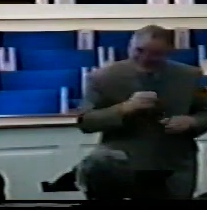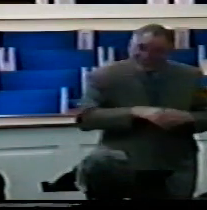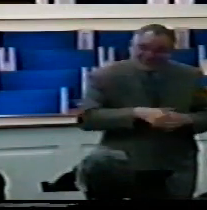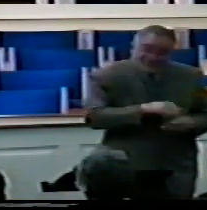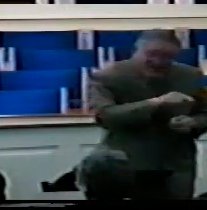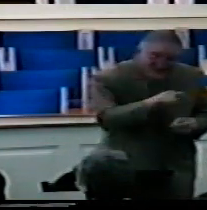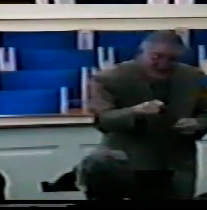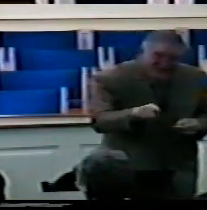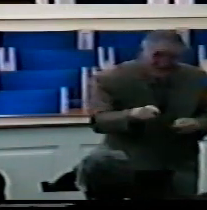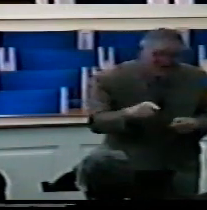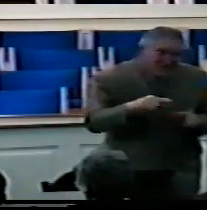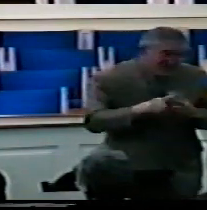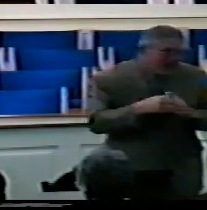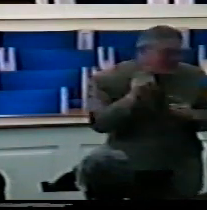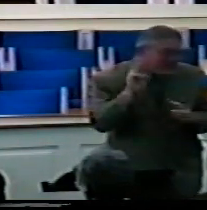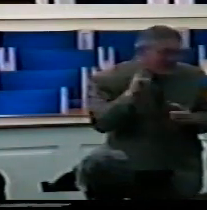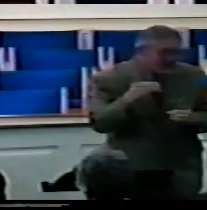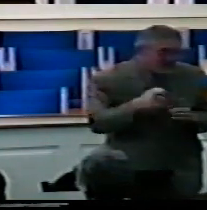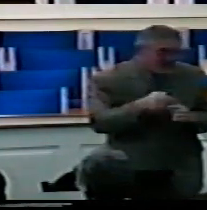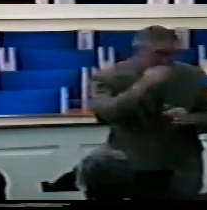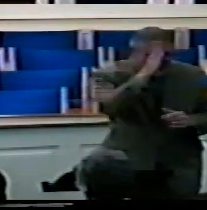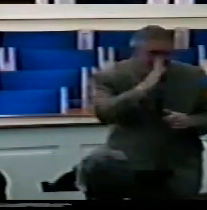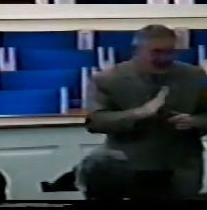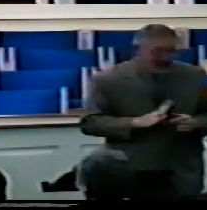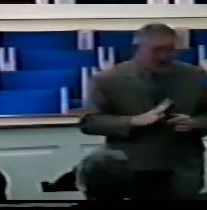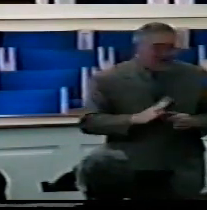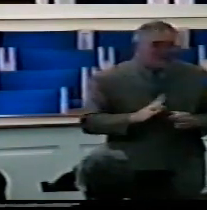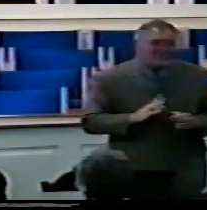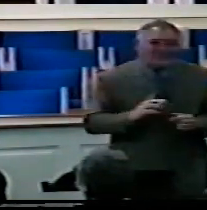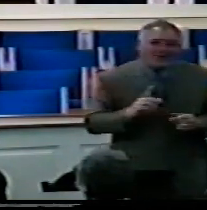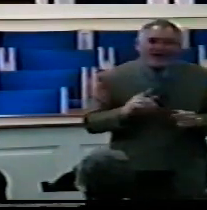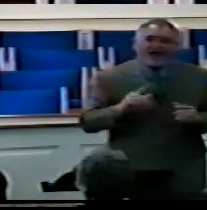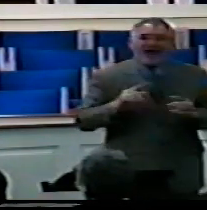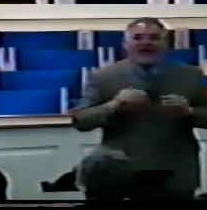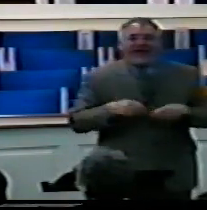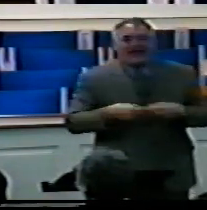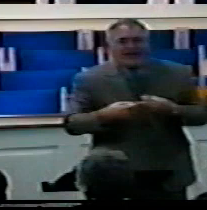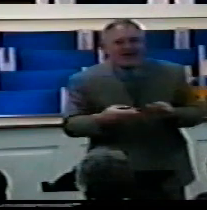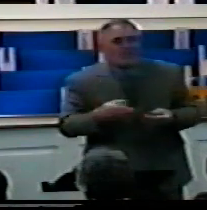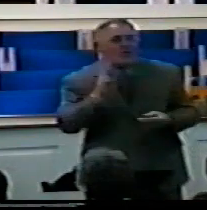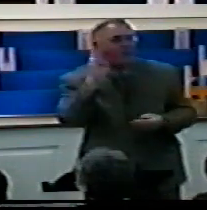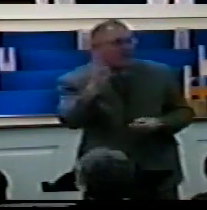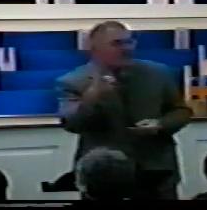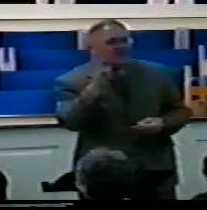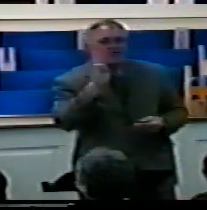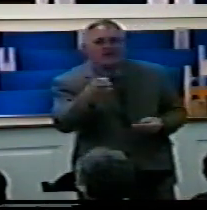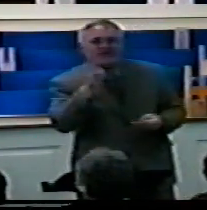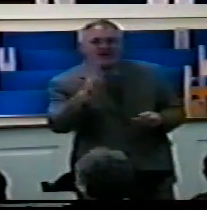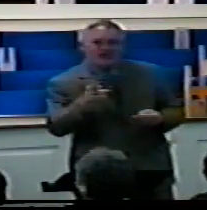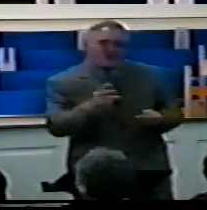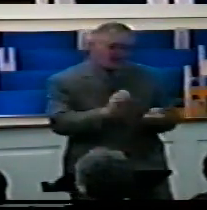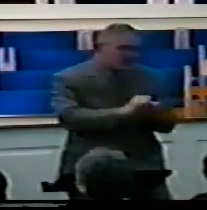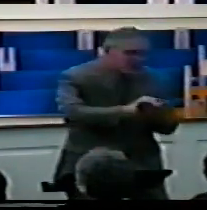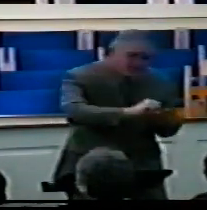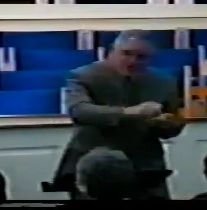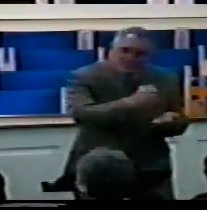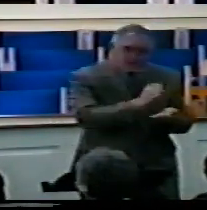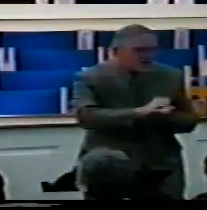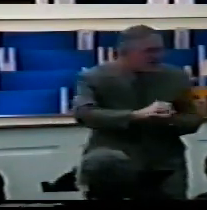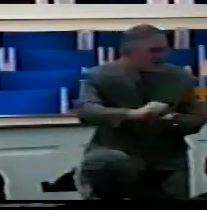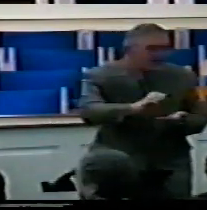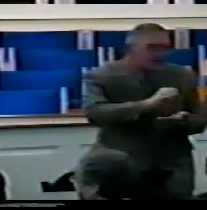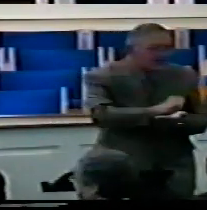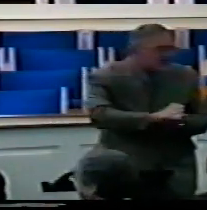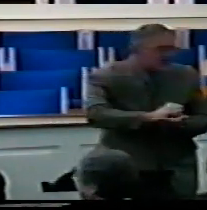like a half hour, 45 minutes. I sat there and I gave him scripture after scripture after scripture after scripture.